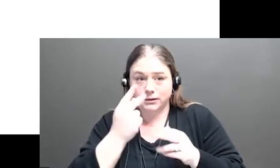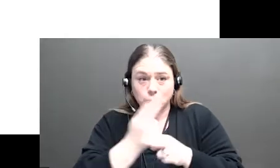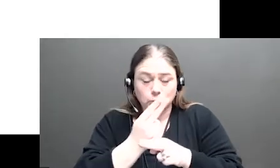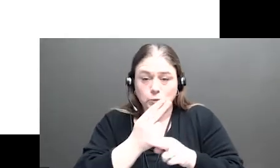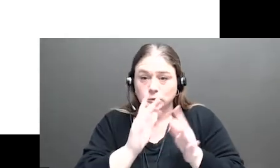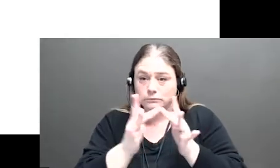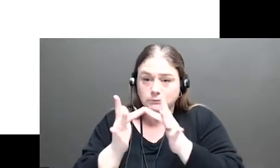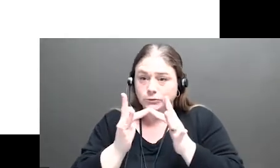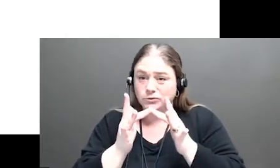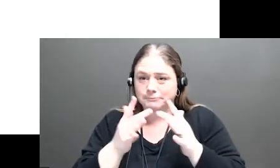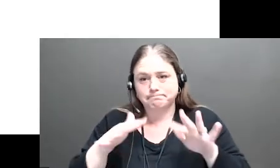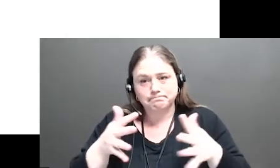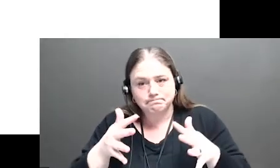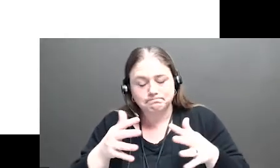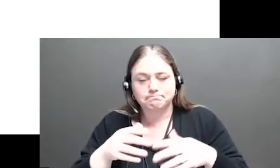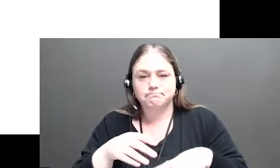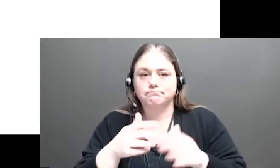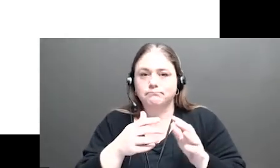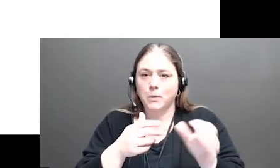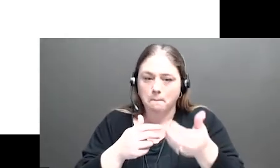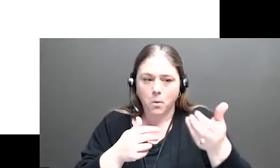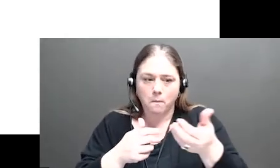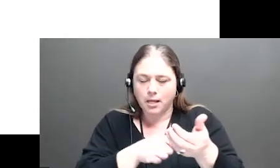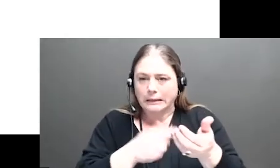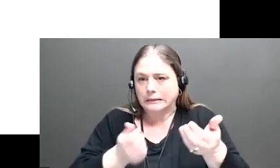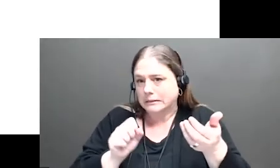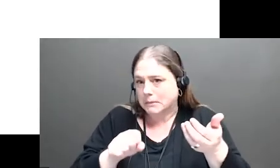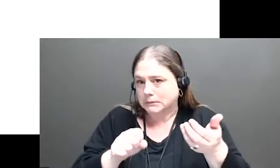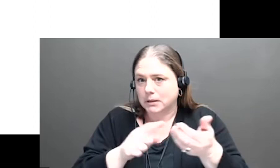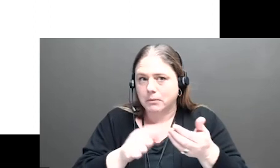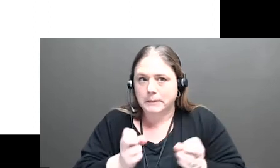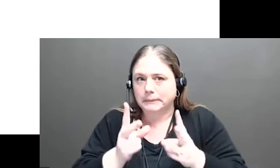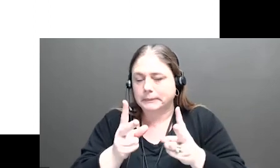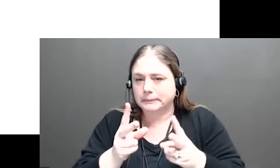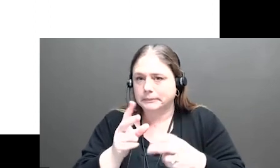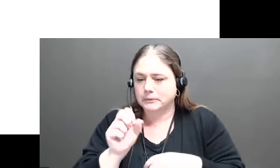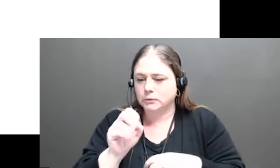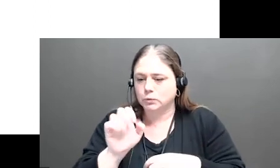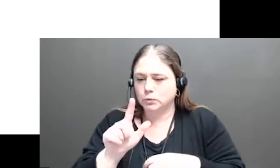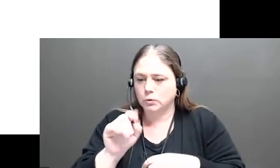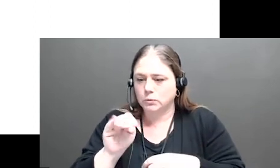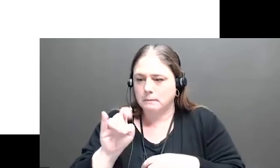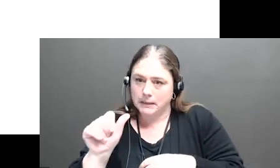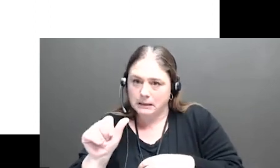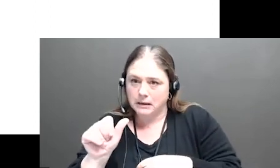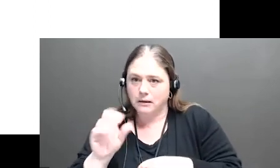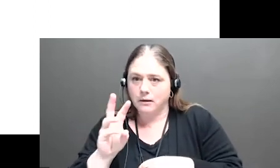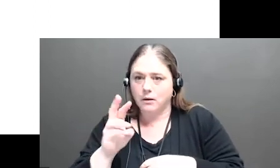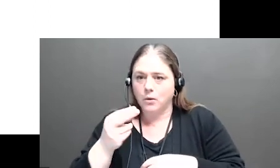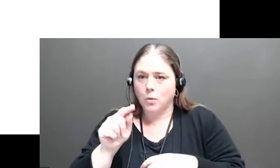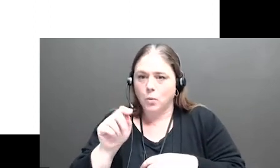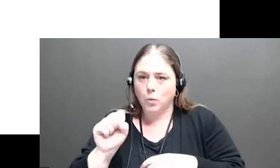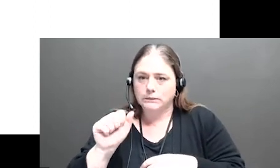have a smartphone, they may know how to post on social media and use apps like WhatsApp, but they don't have a lot of experience necessarily in using